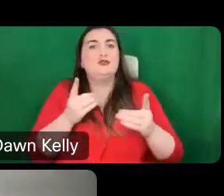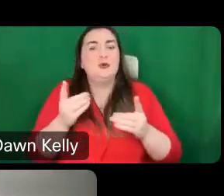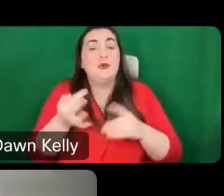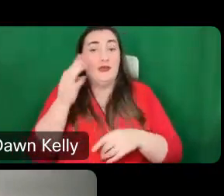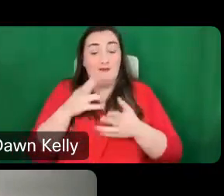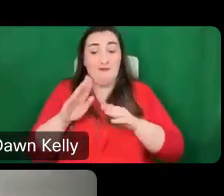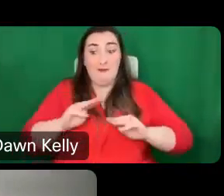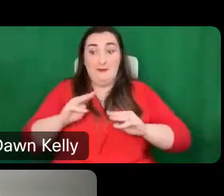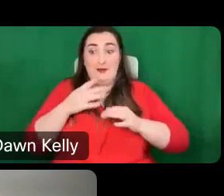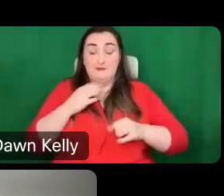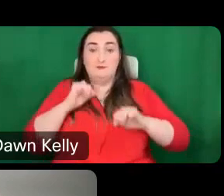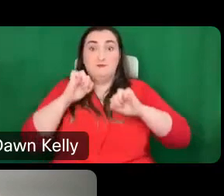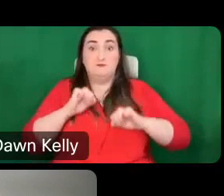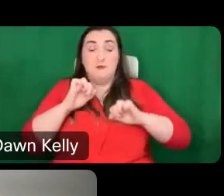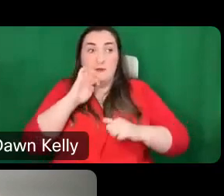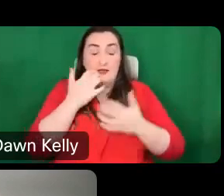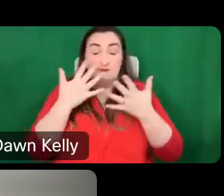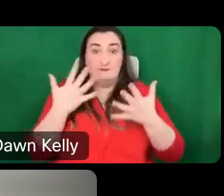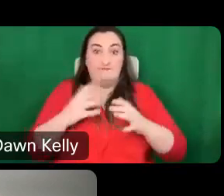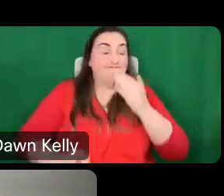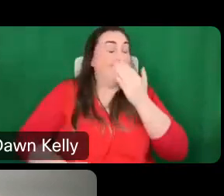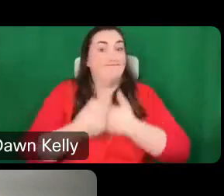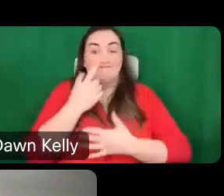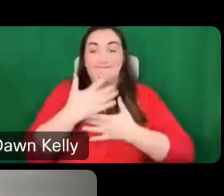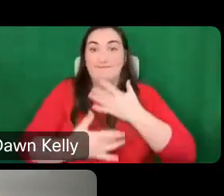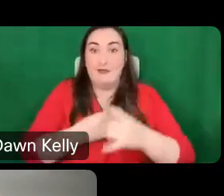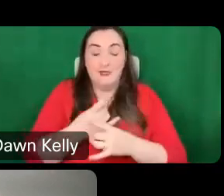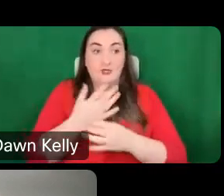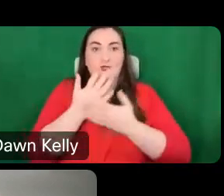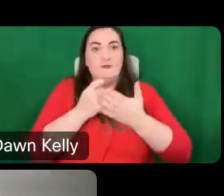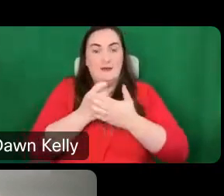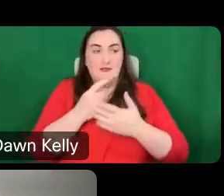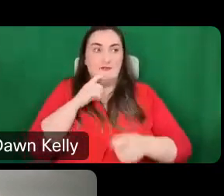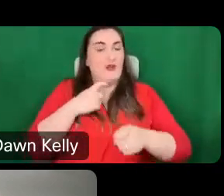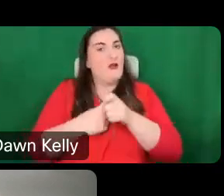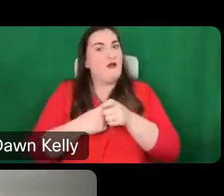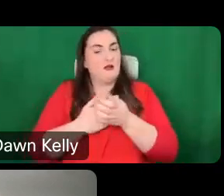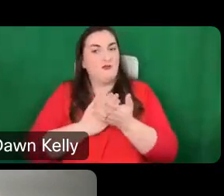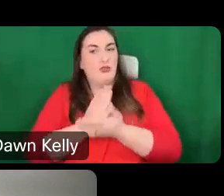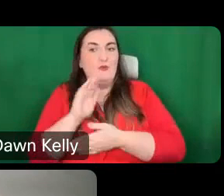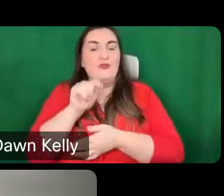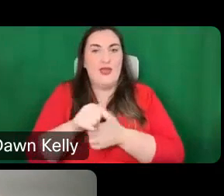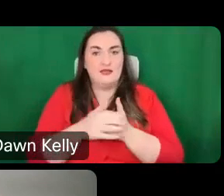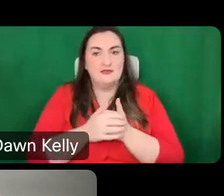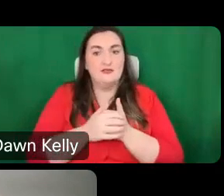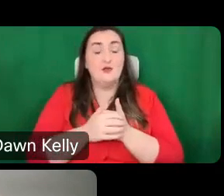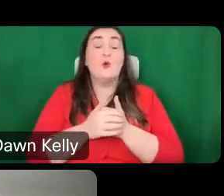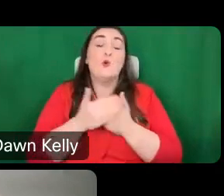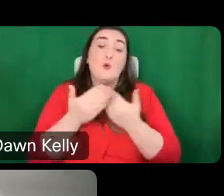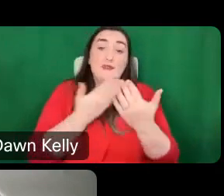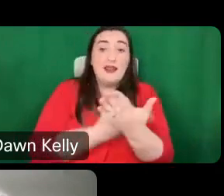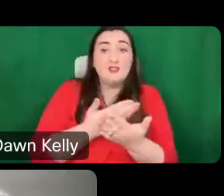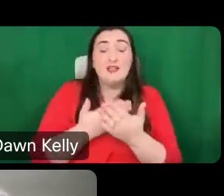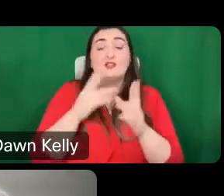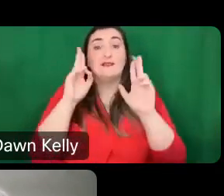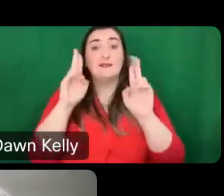under pressure after a really significant event, you know, it's very difficult at times for them. So I think what the legislation does is it gives a